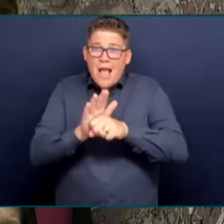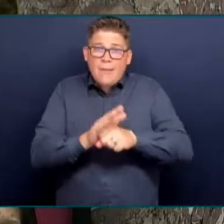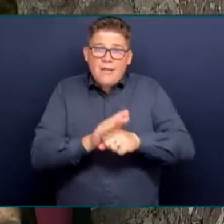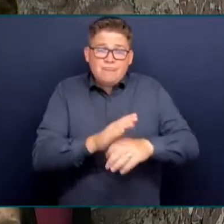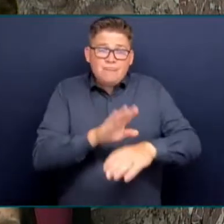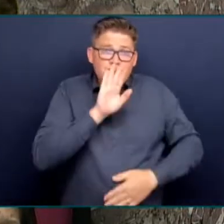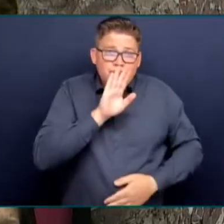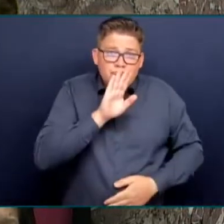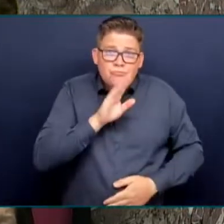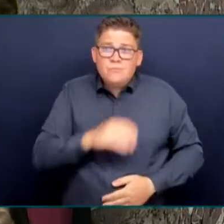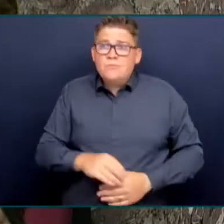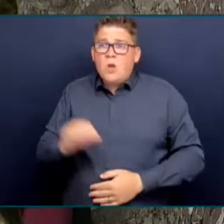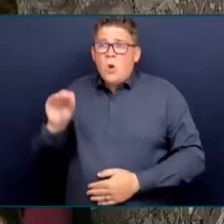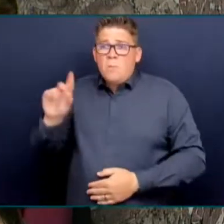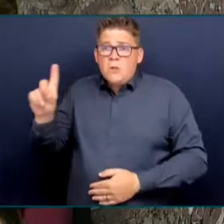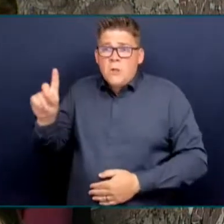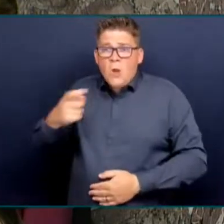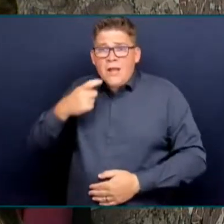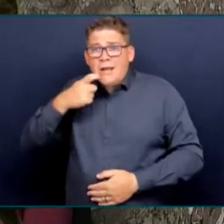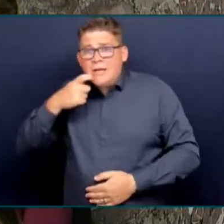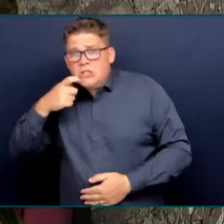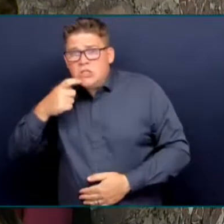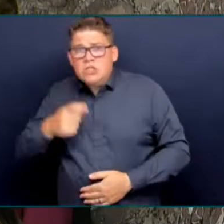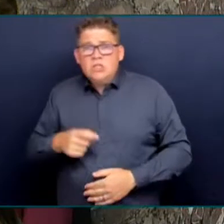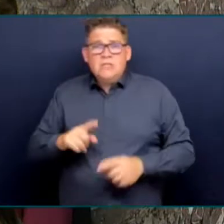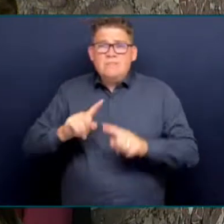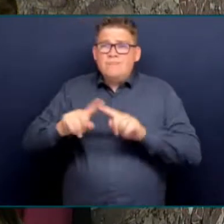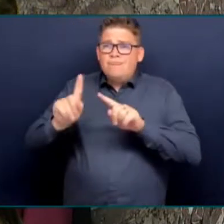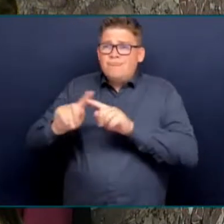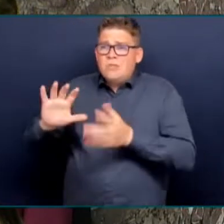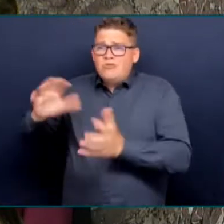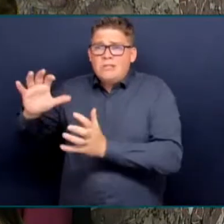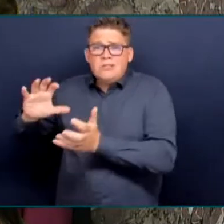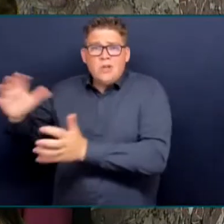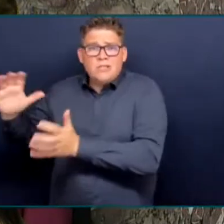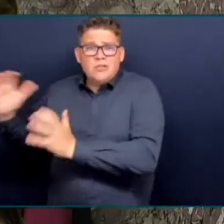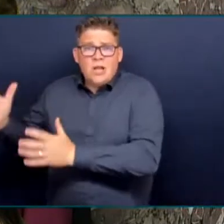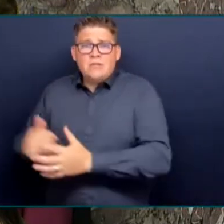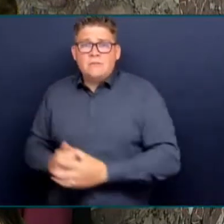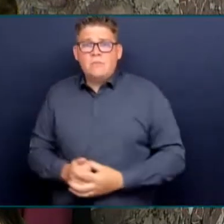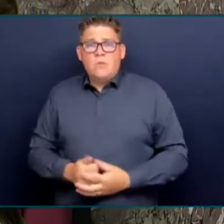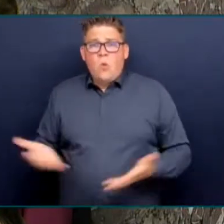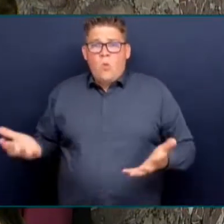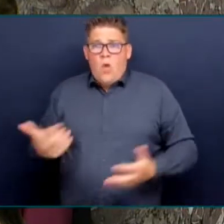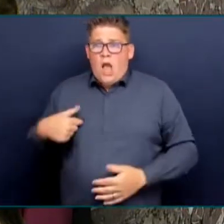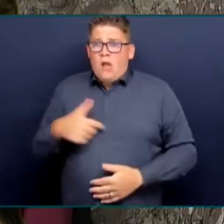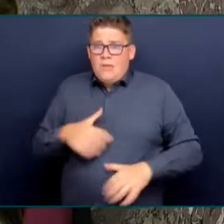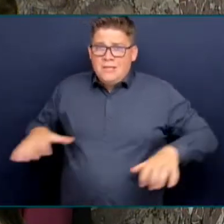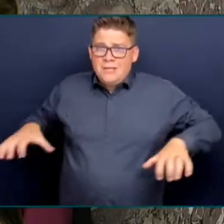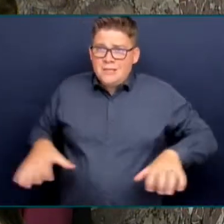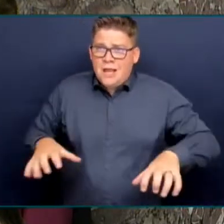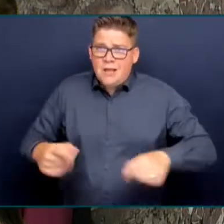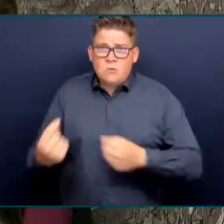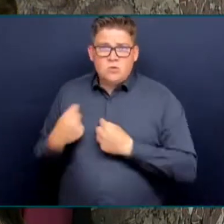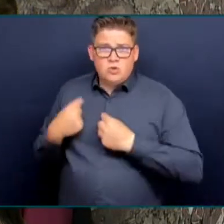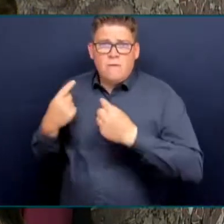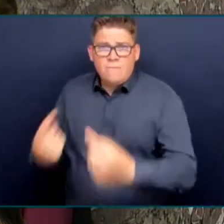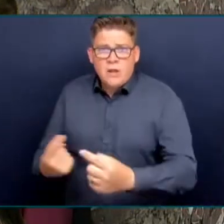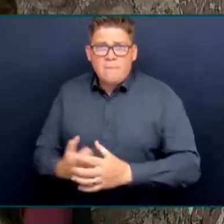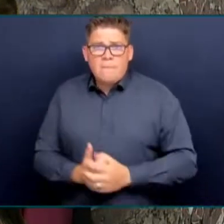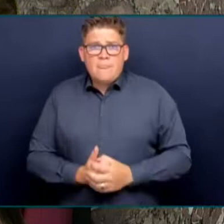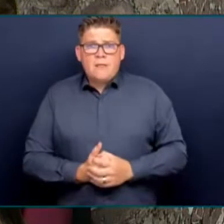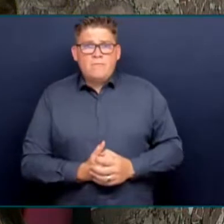been taken to address these difficult times. And the opposition, of course, is doing what I guess oppositions do, which is talk about